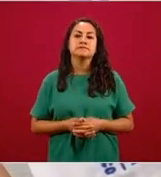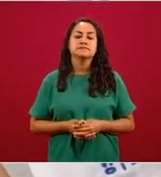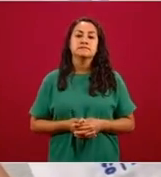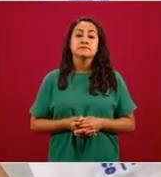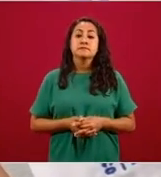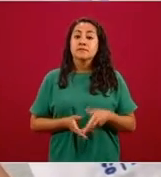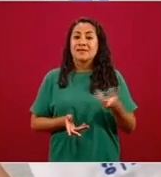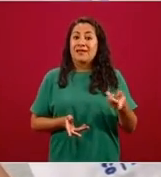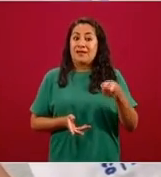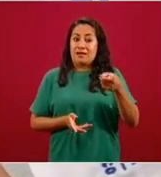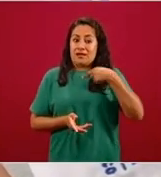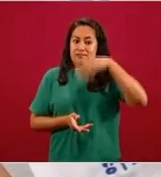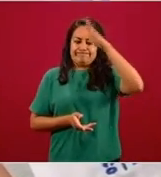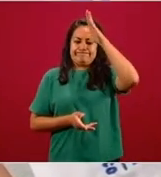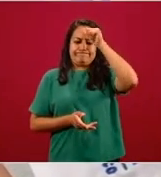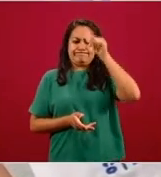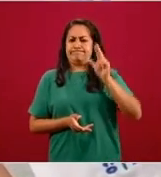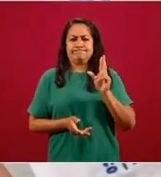their